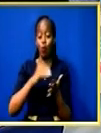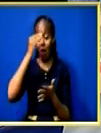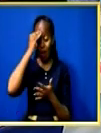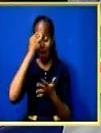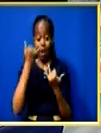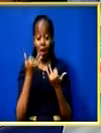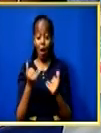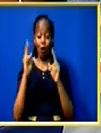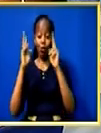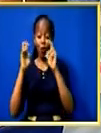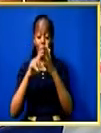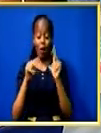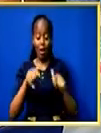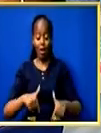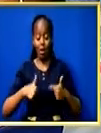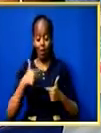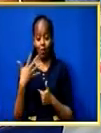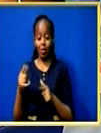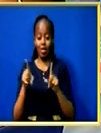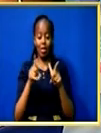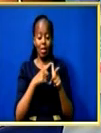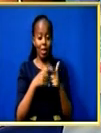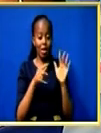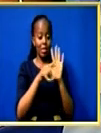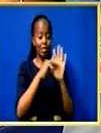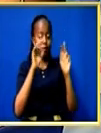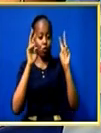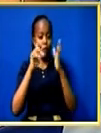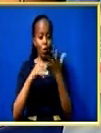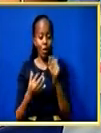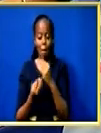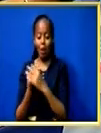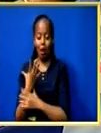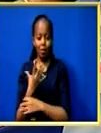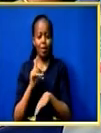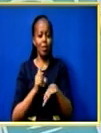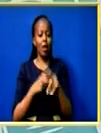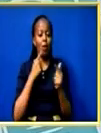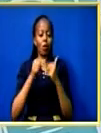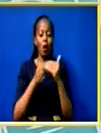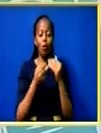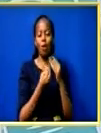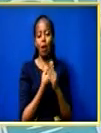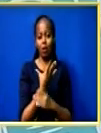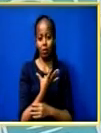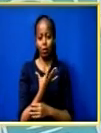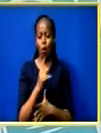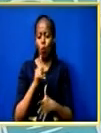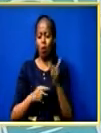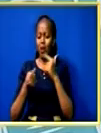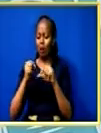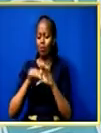on living things. Living the things. substrand will be plants. When I talk about plants, what comes